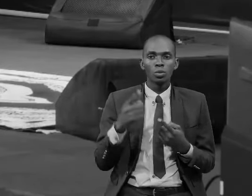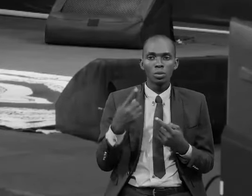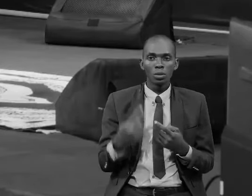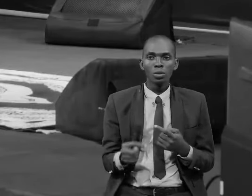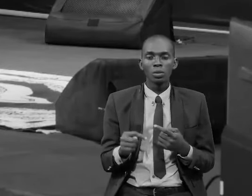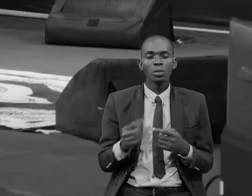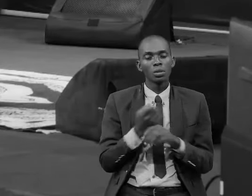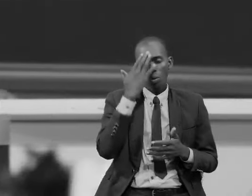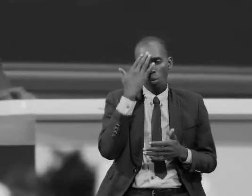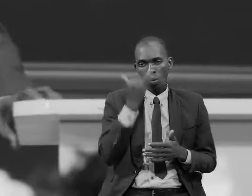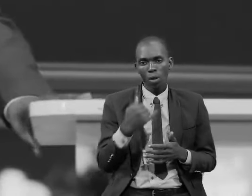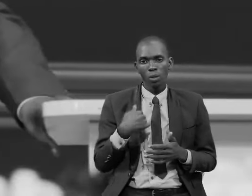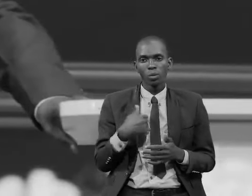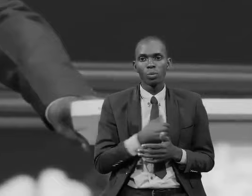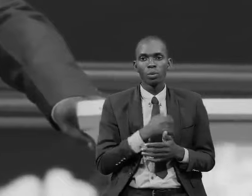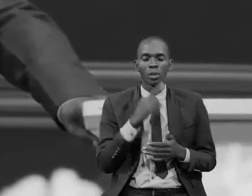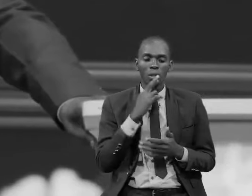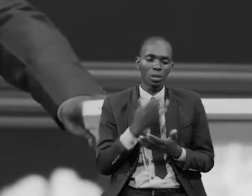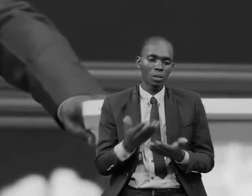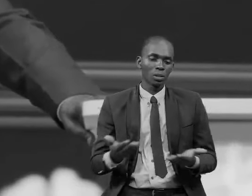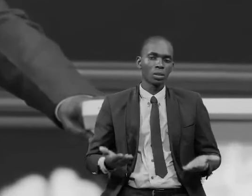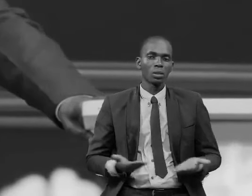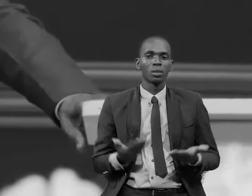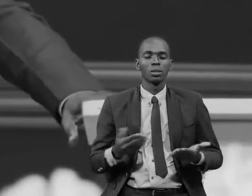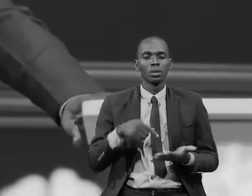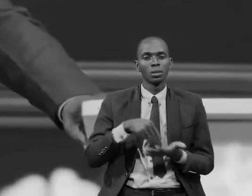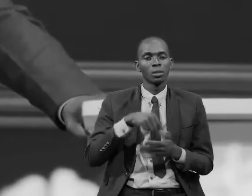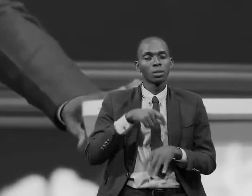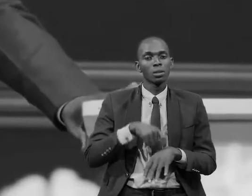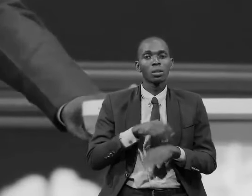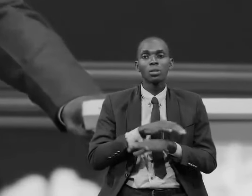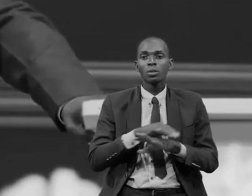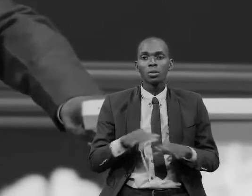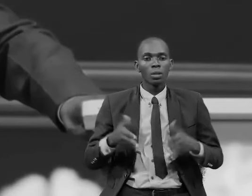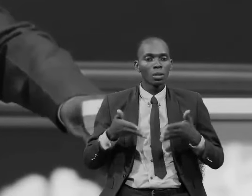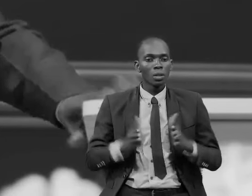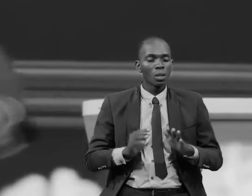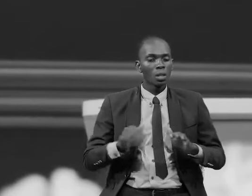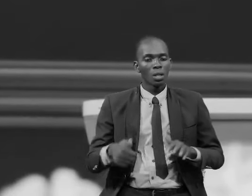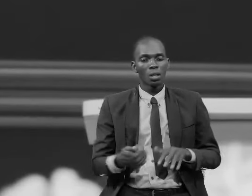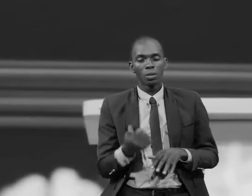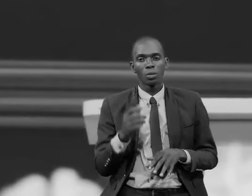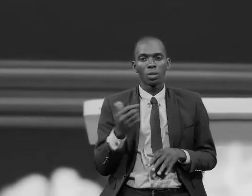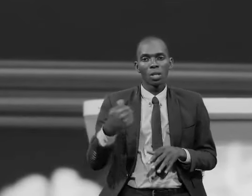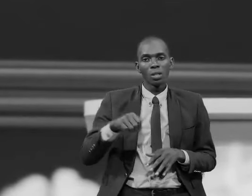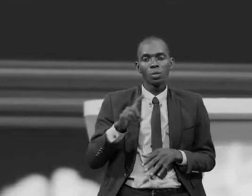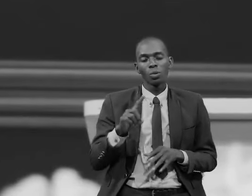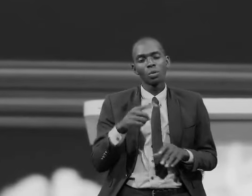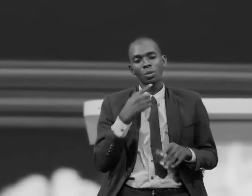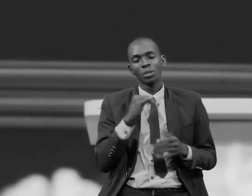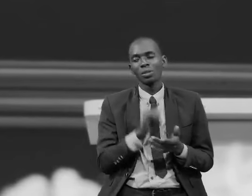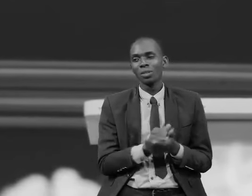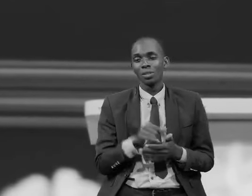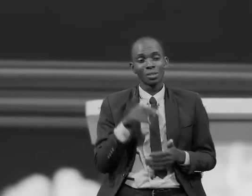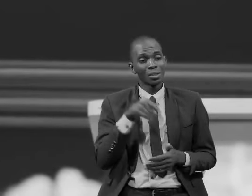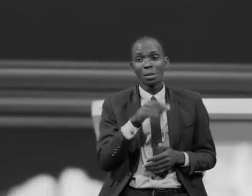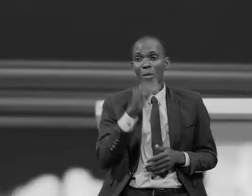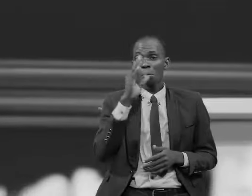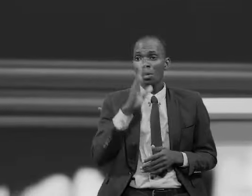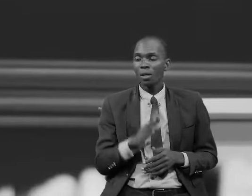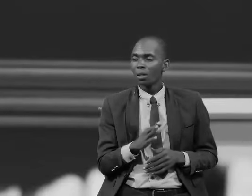may surprise you. And don't let anybody go out and say, you know, our pastor is not preaching the